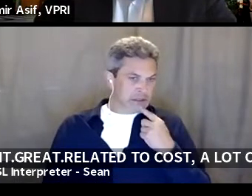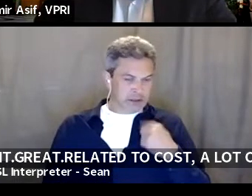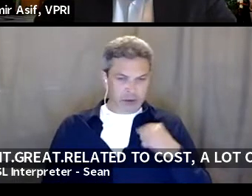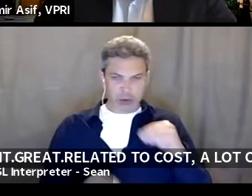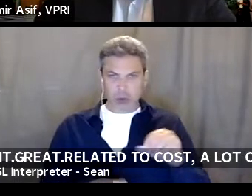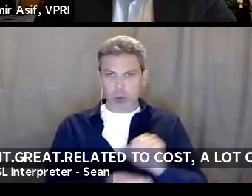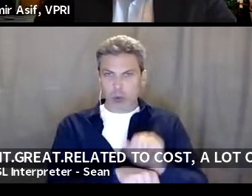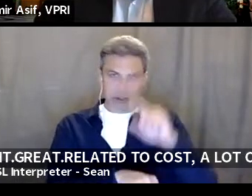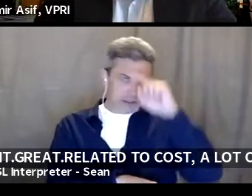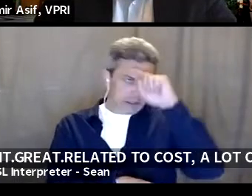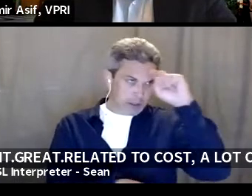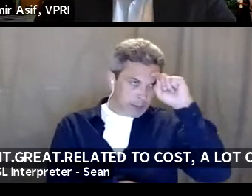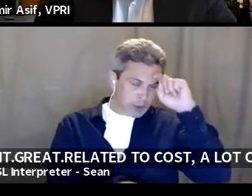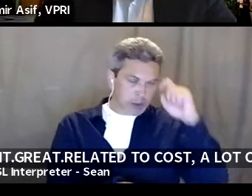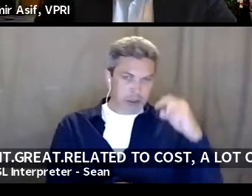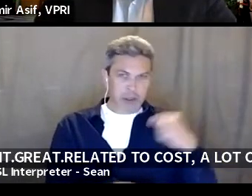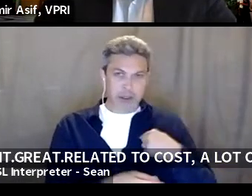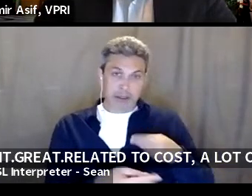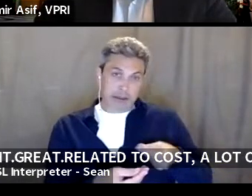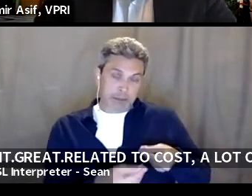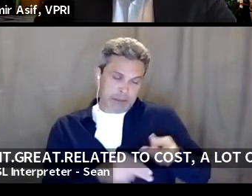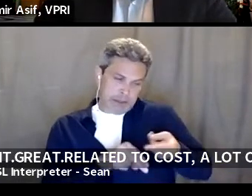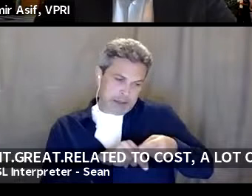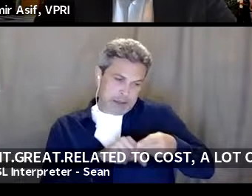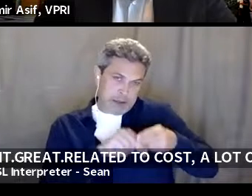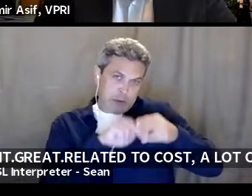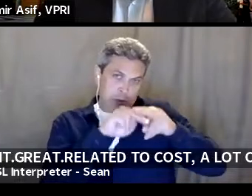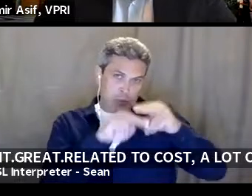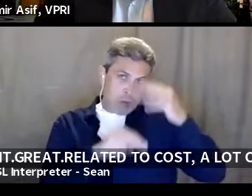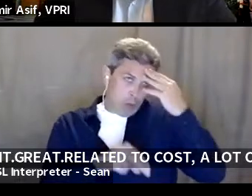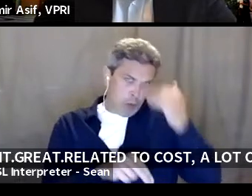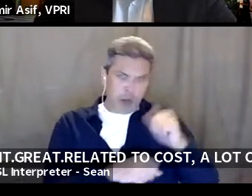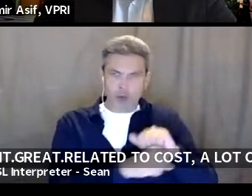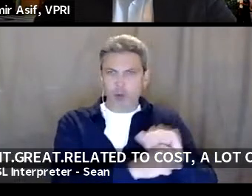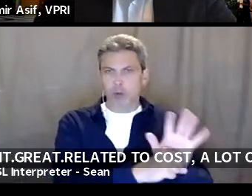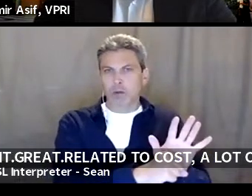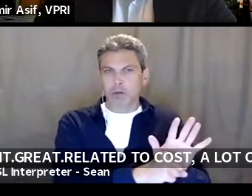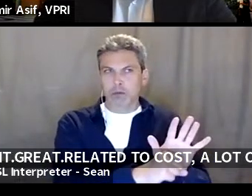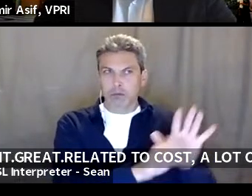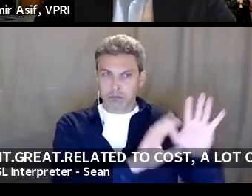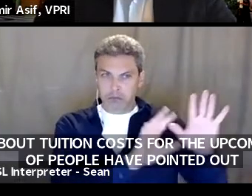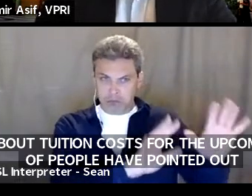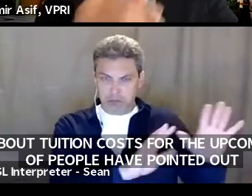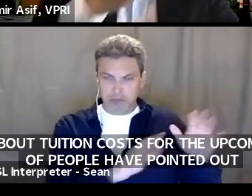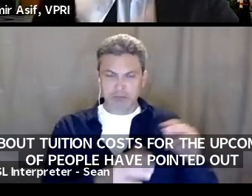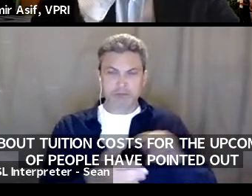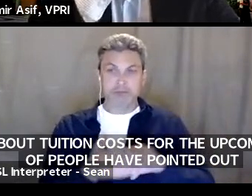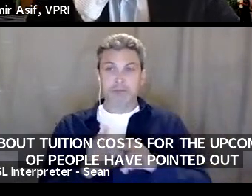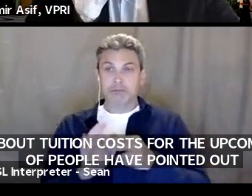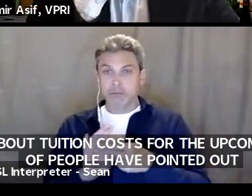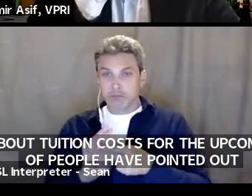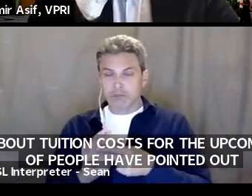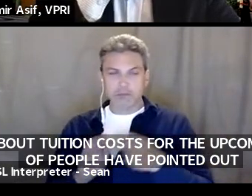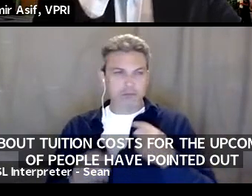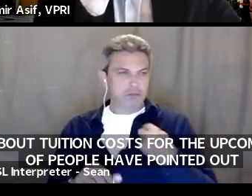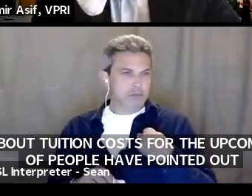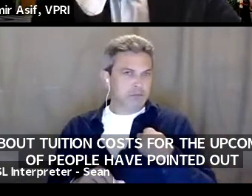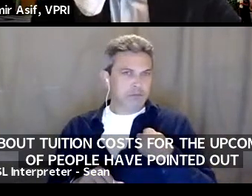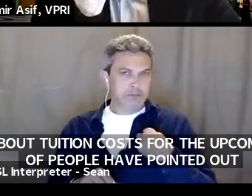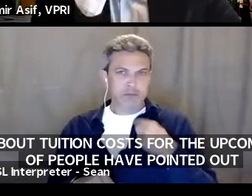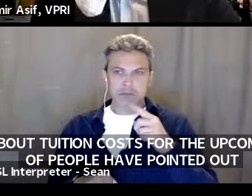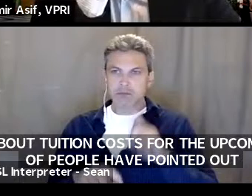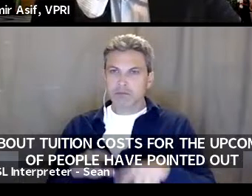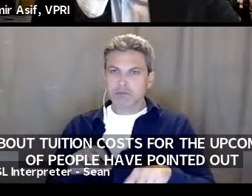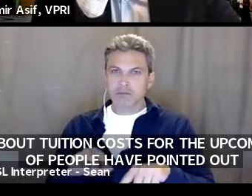more expenses as a result of the pandemic. And that they won't have access to a lot of the